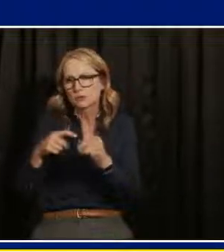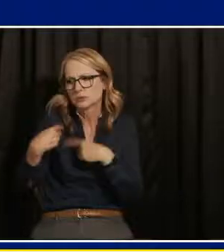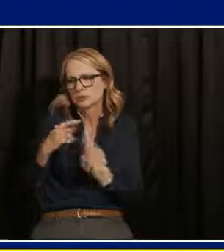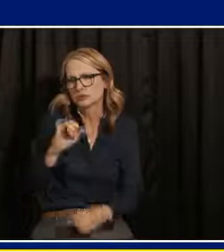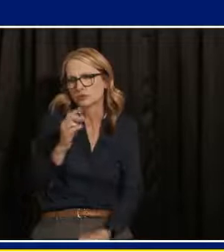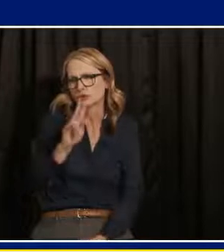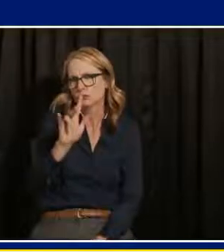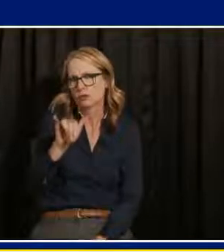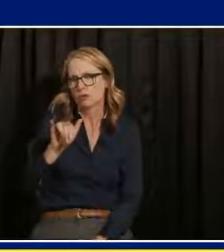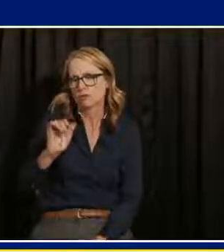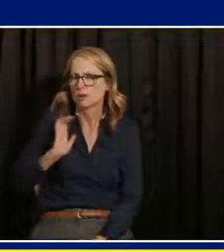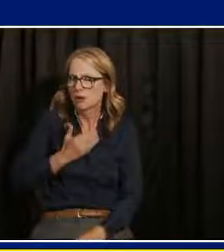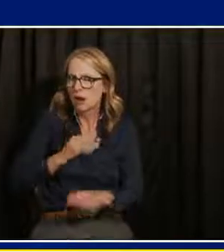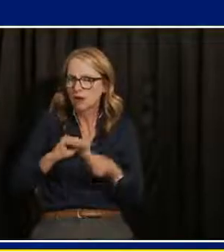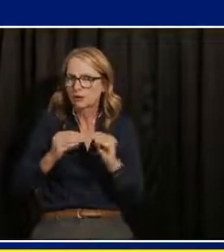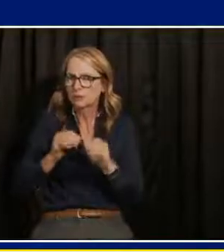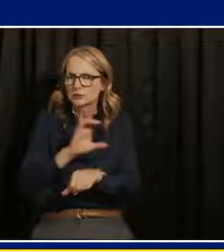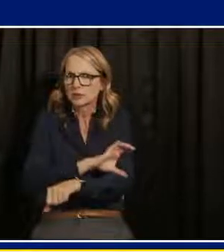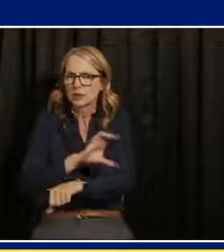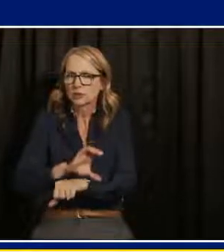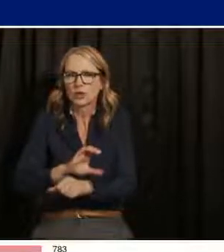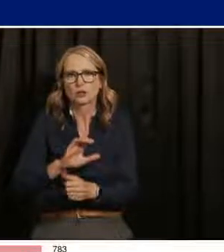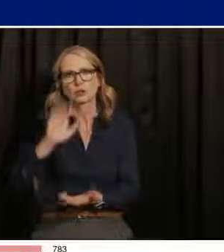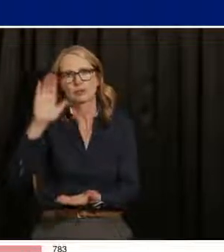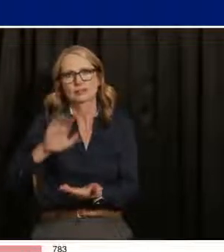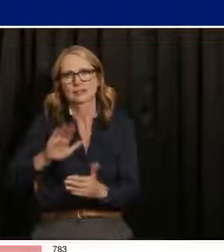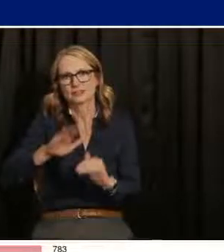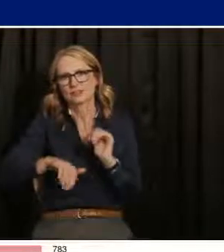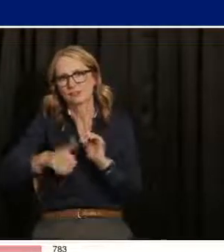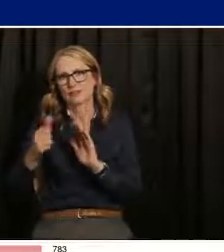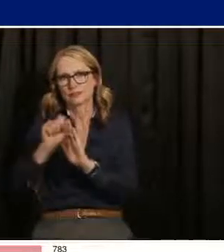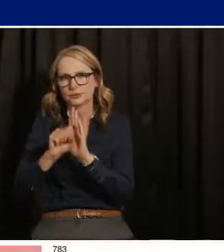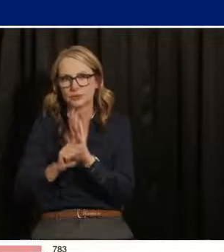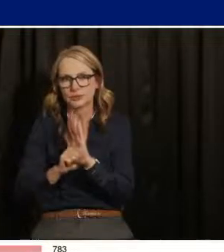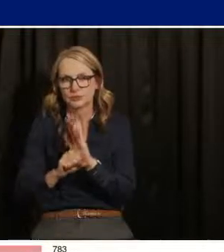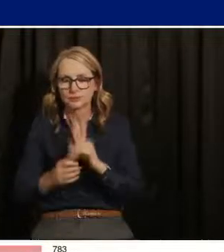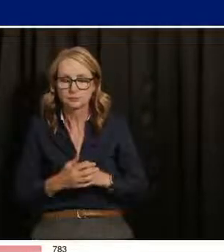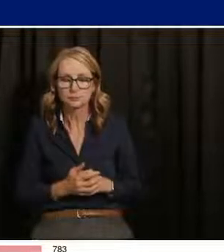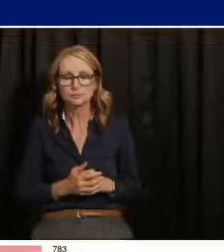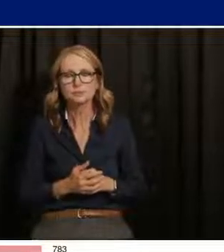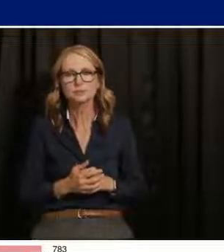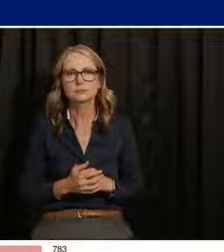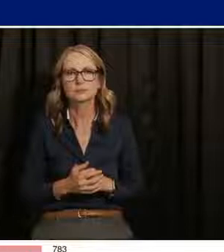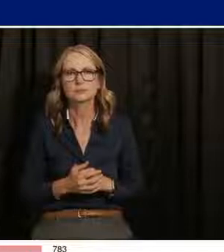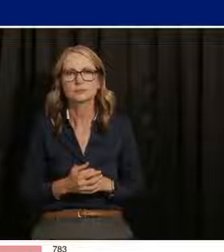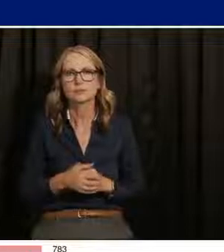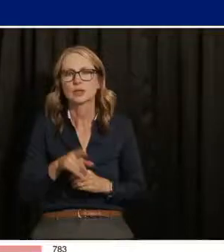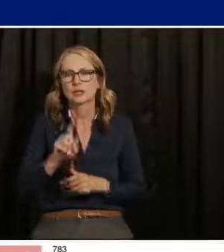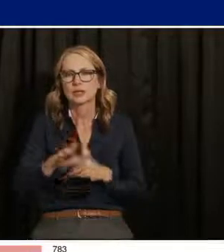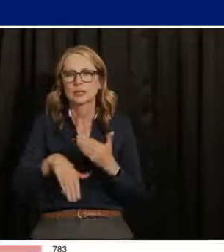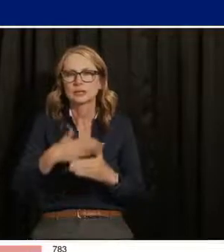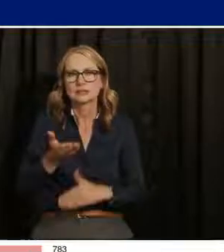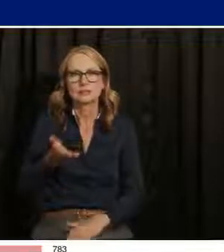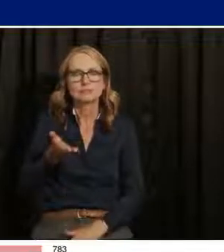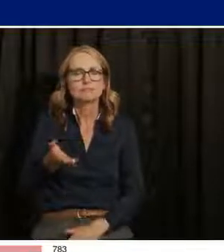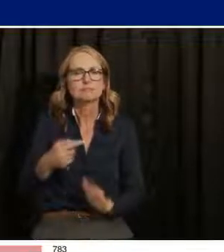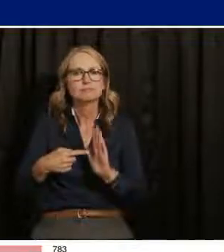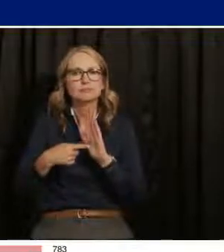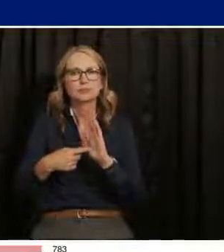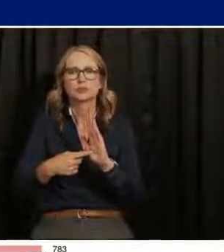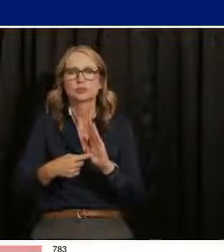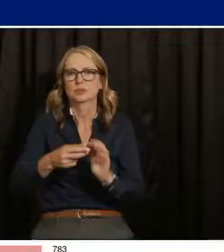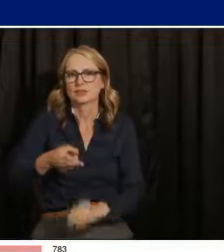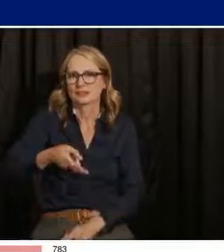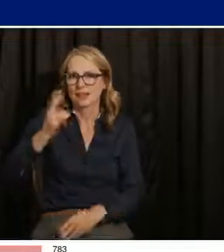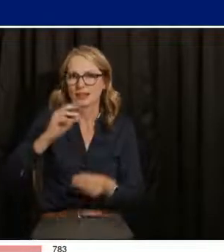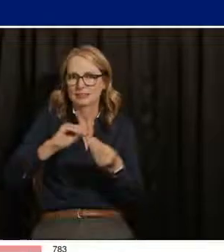lower rates than the U.S. overall. Next slide, please. This next figure ranks states from highest case rates to lowest case